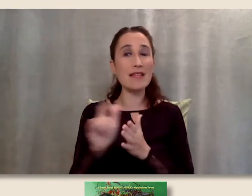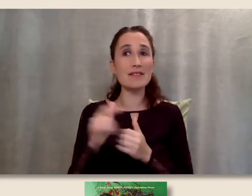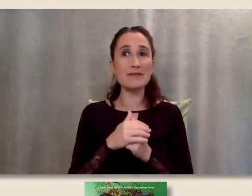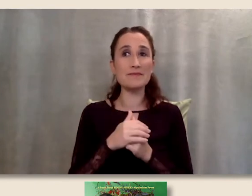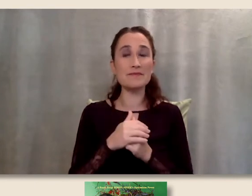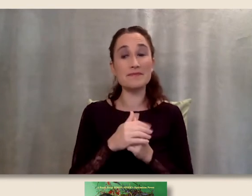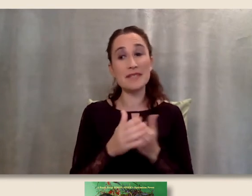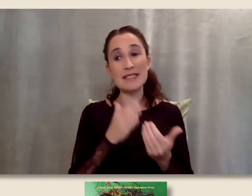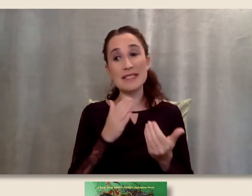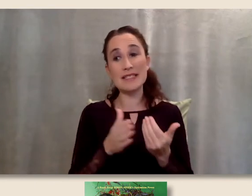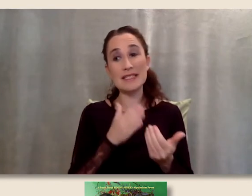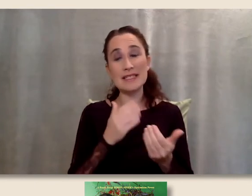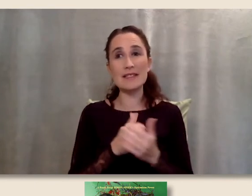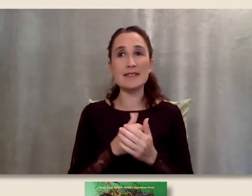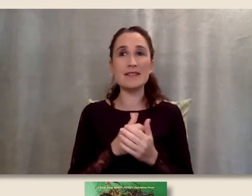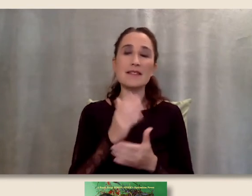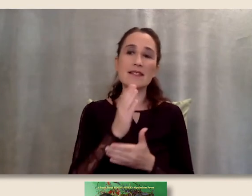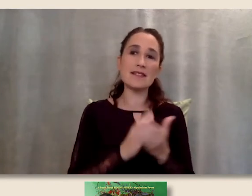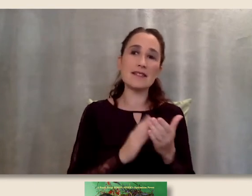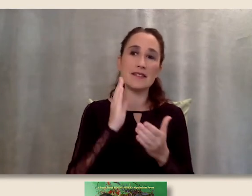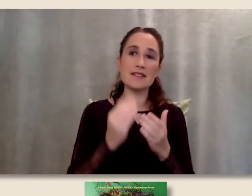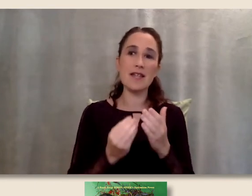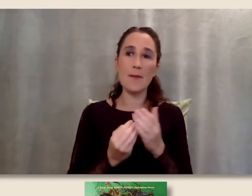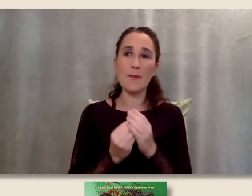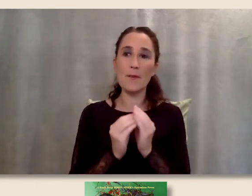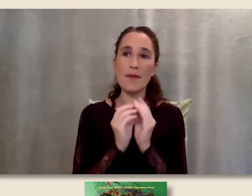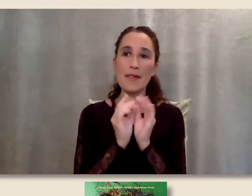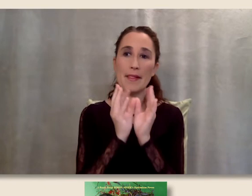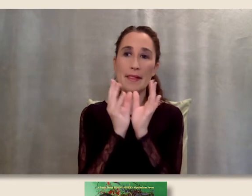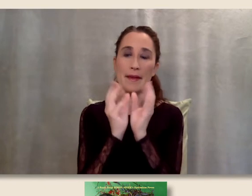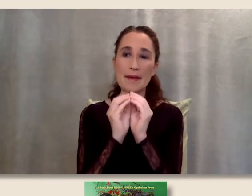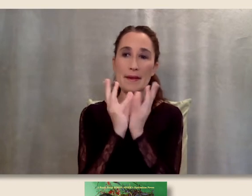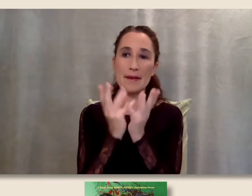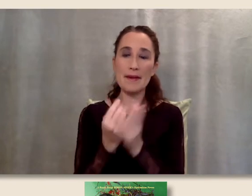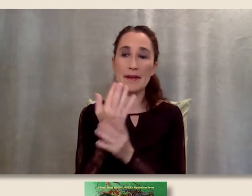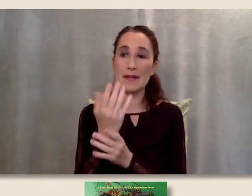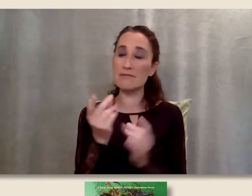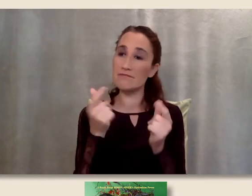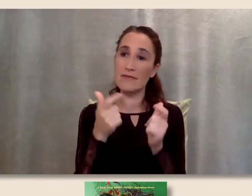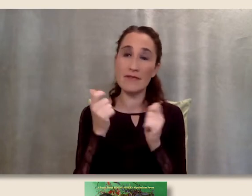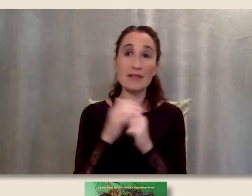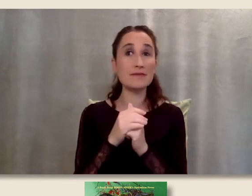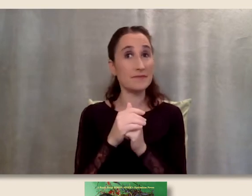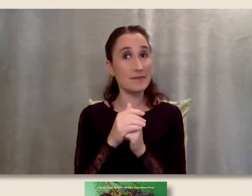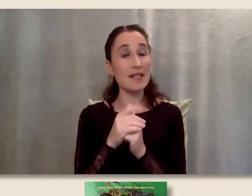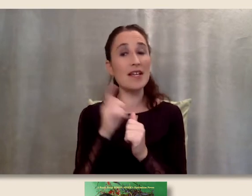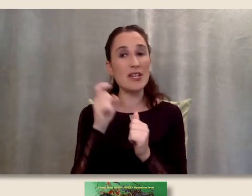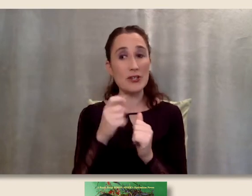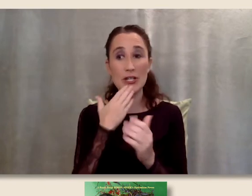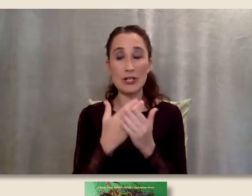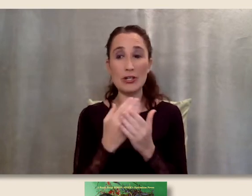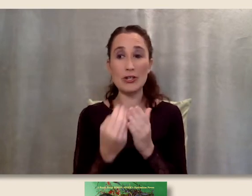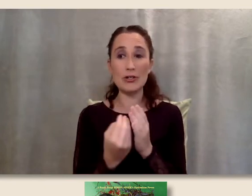really easy. I mean, some of these will actually germinate in no time whatsoever. And you want to make sure that you get a good grow light. This